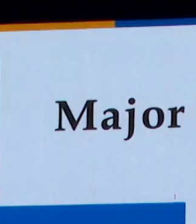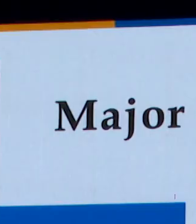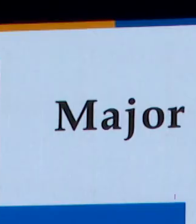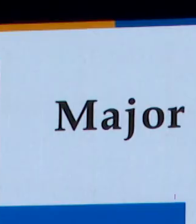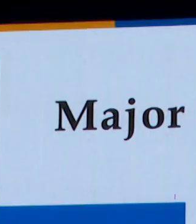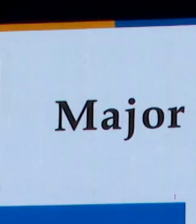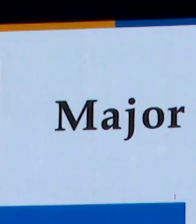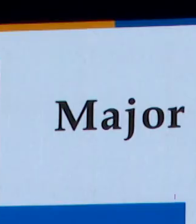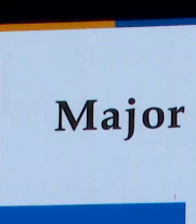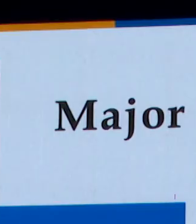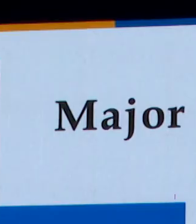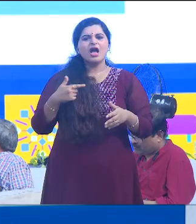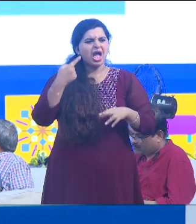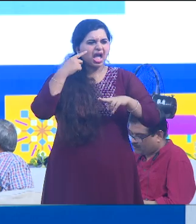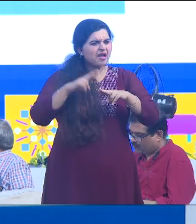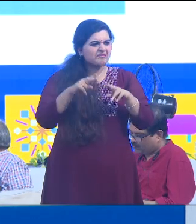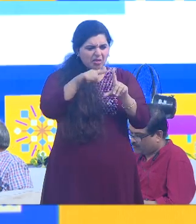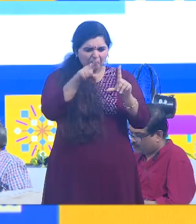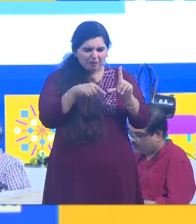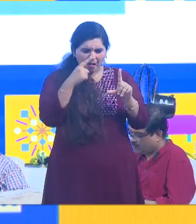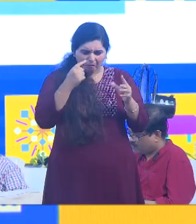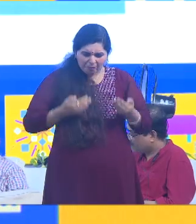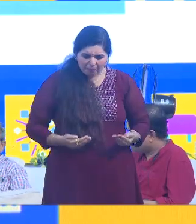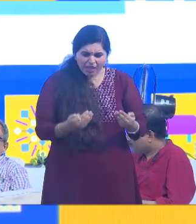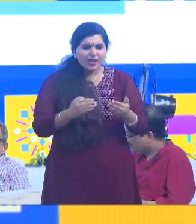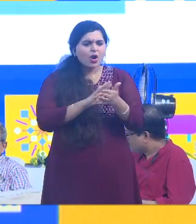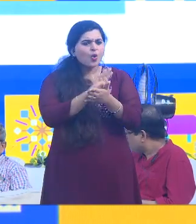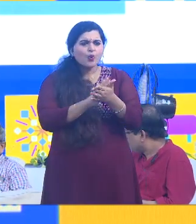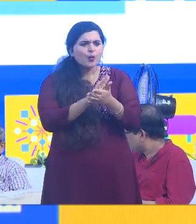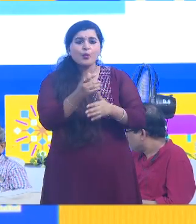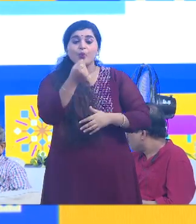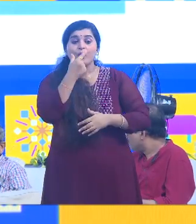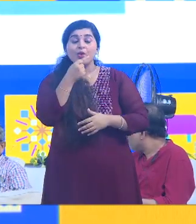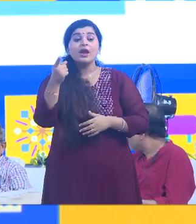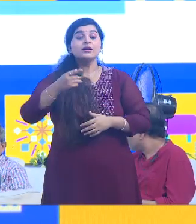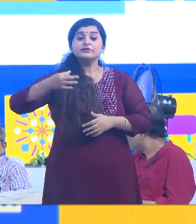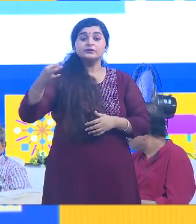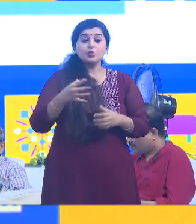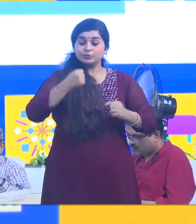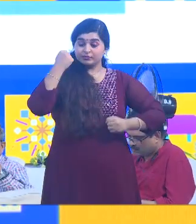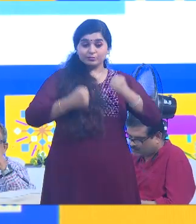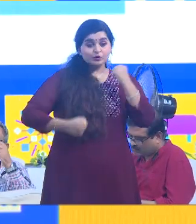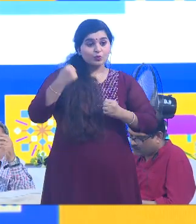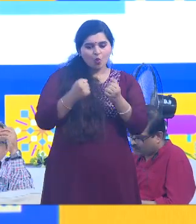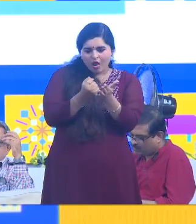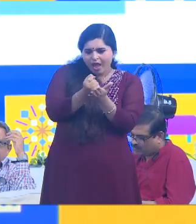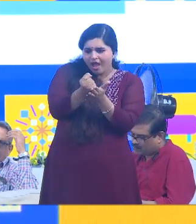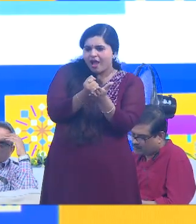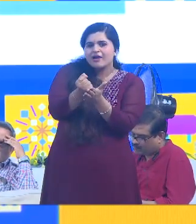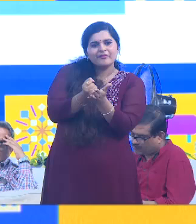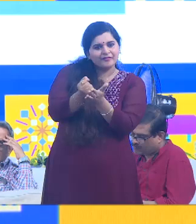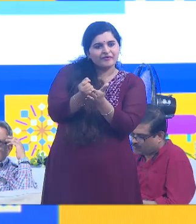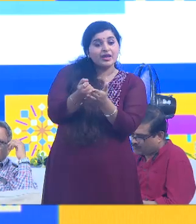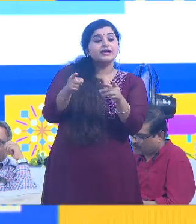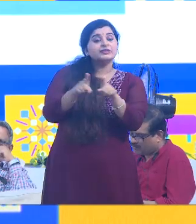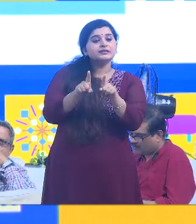The infertility management, mental health clinics, school health activities are quite a few. Sports Ayurveda has been introduced in quite a substantial scale.